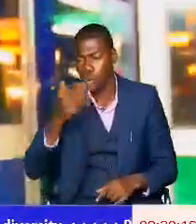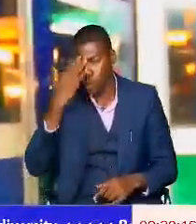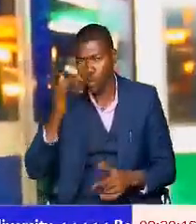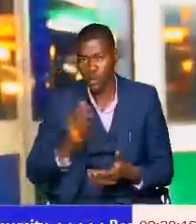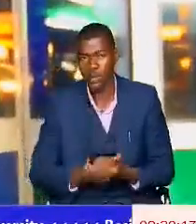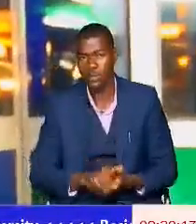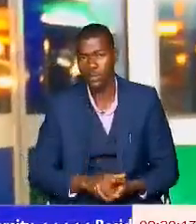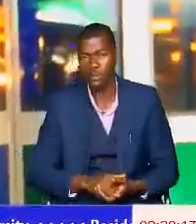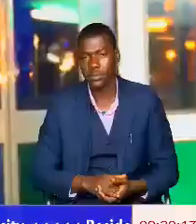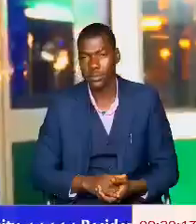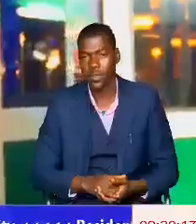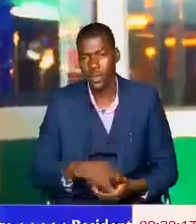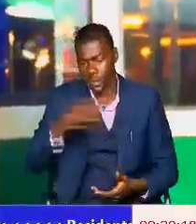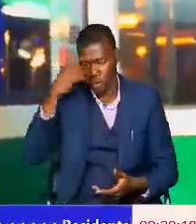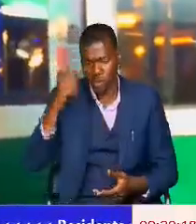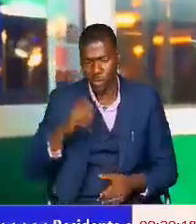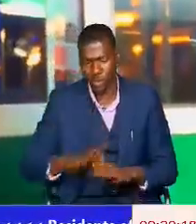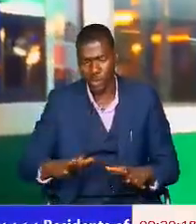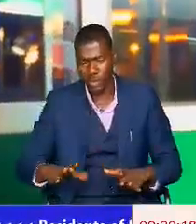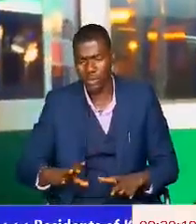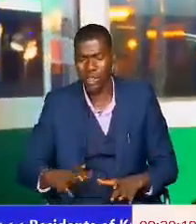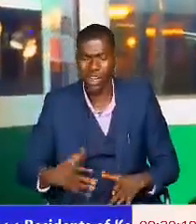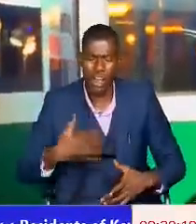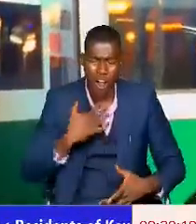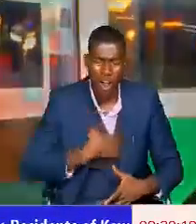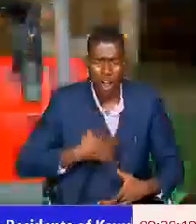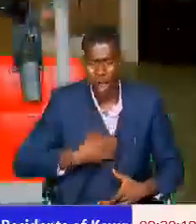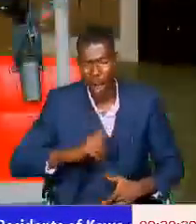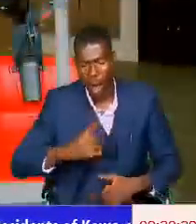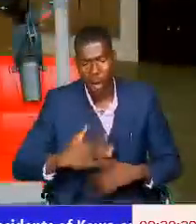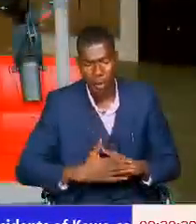know, children where they hungry come back from school.